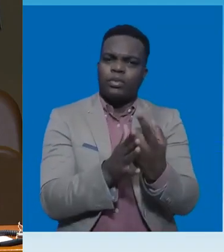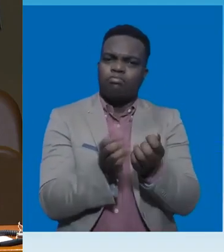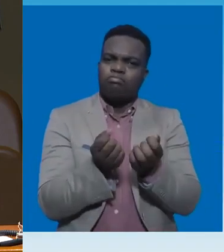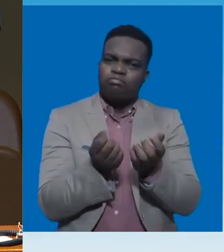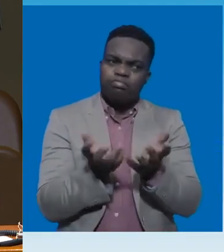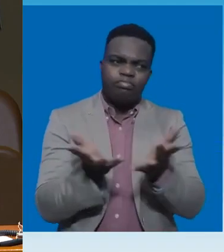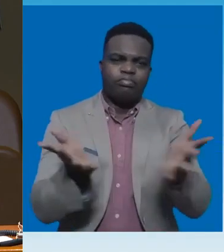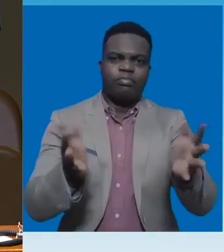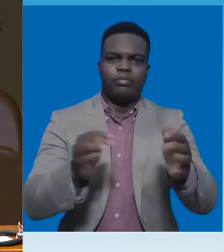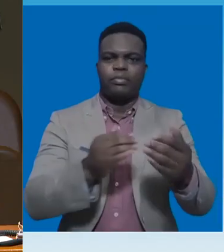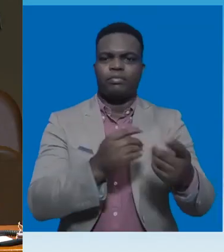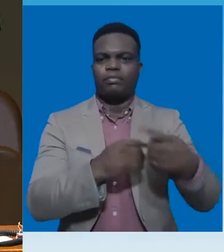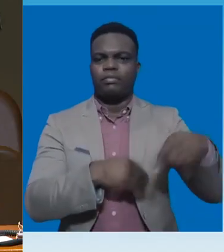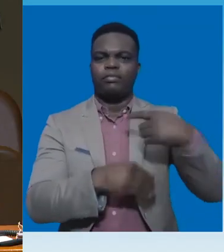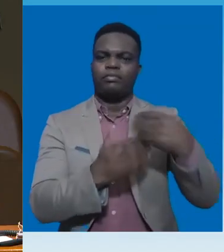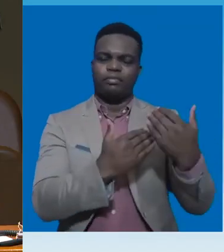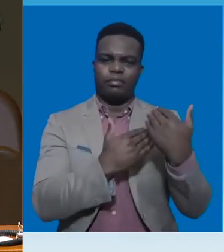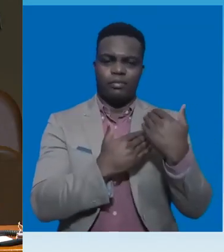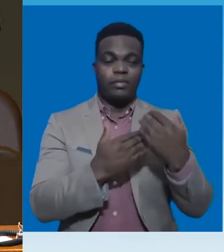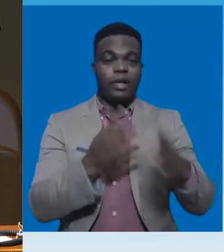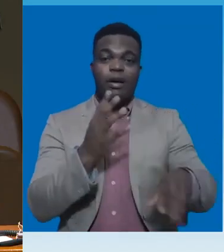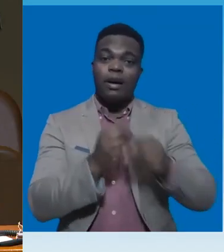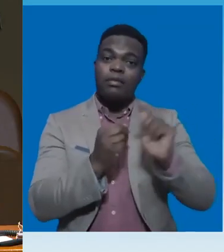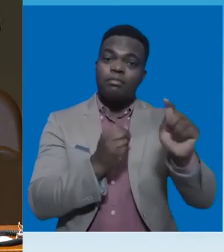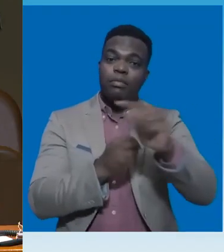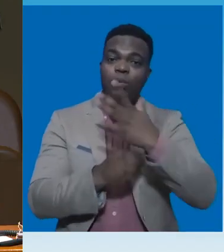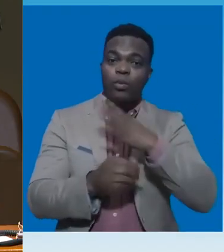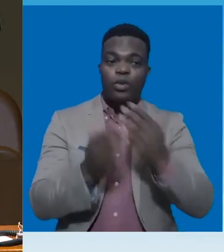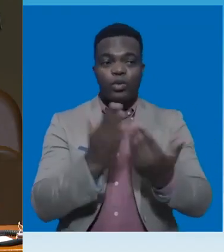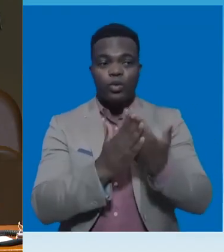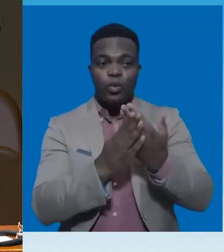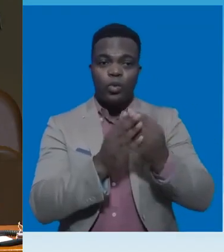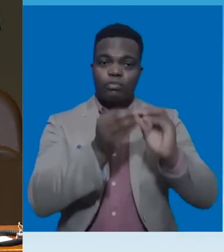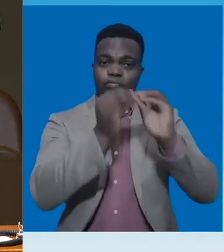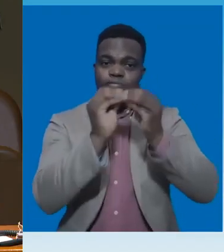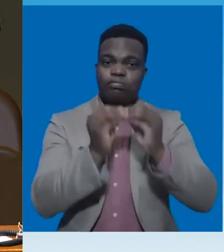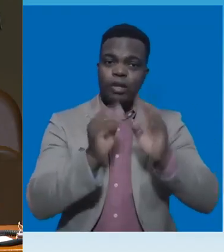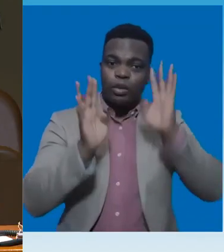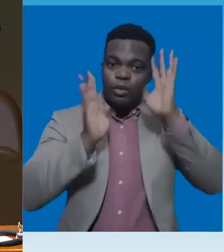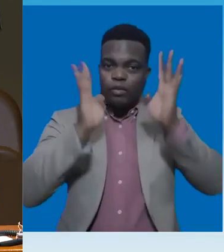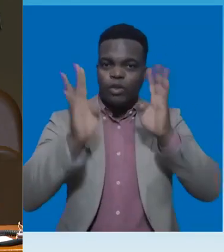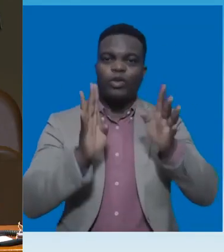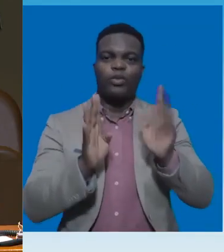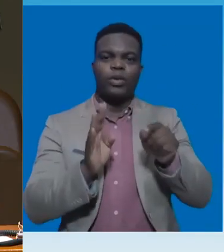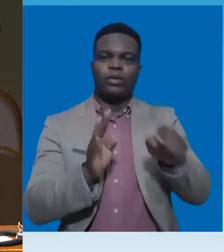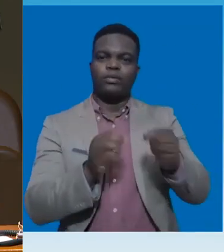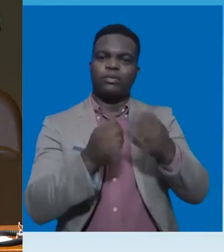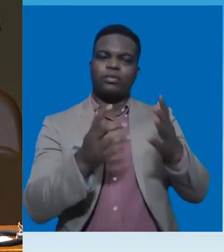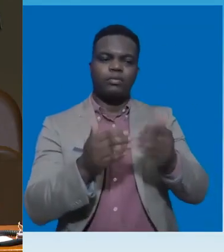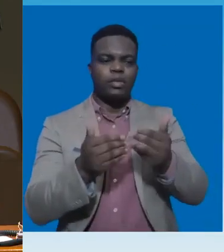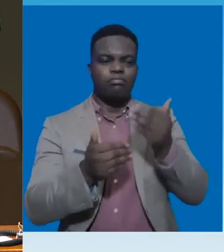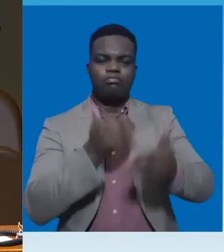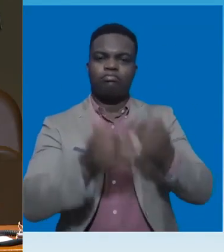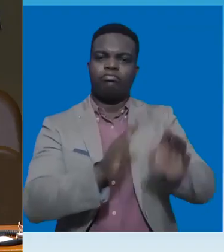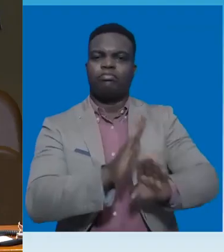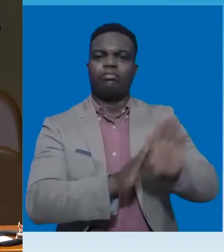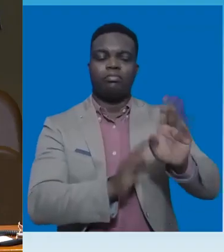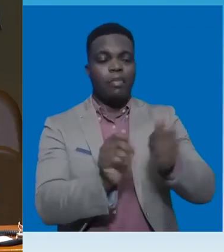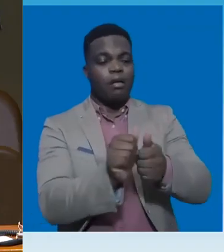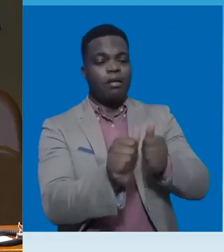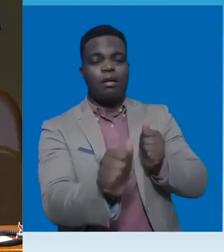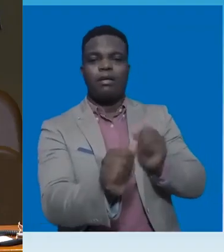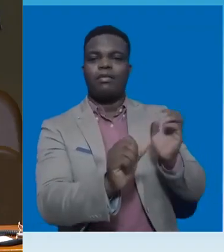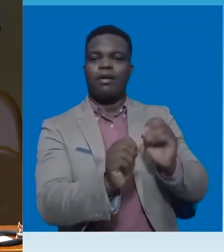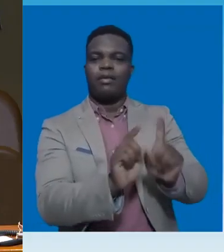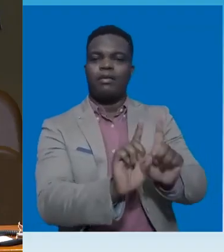move to the next part of our program, I would like to thank you, speakers, and ask you to step